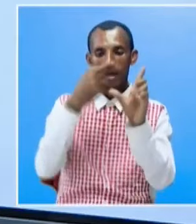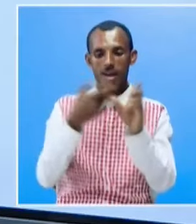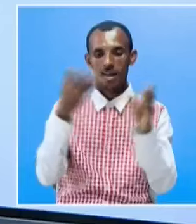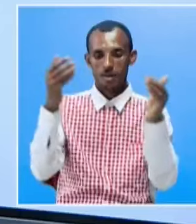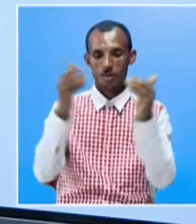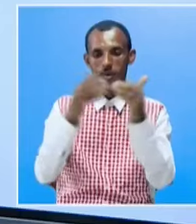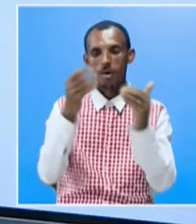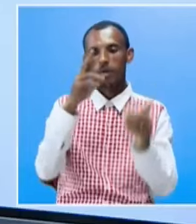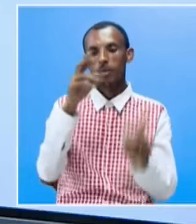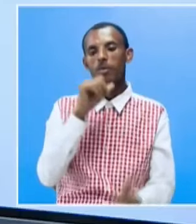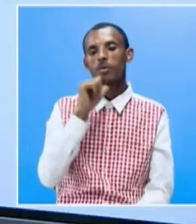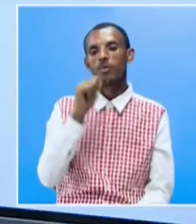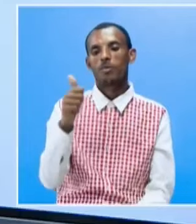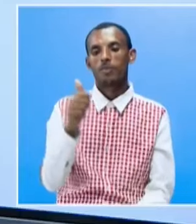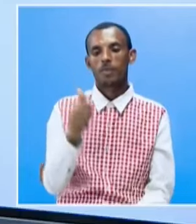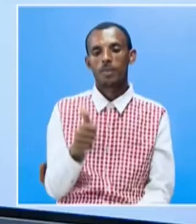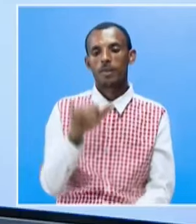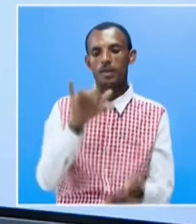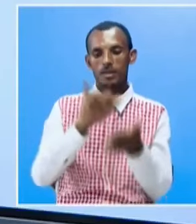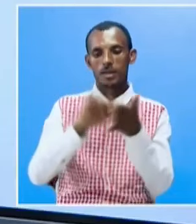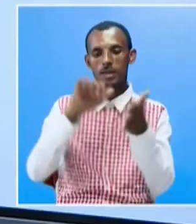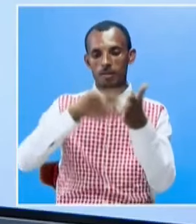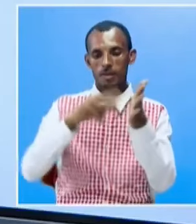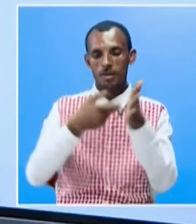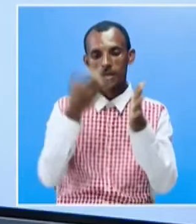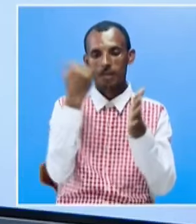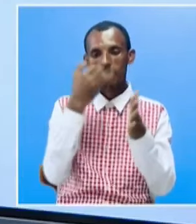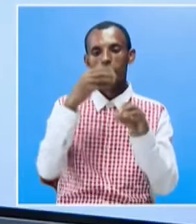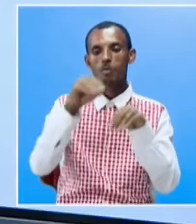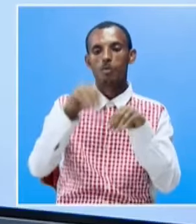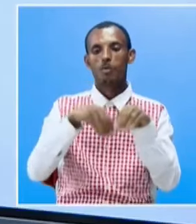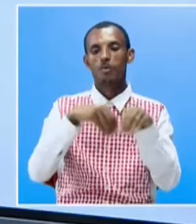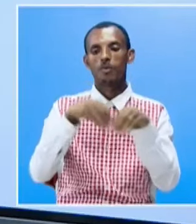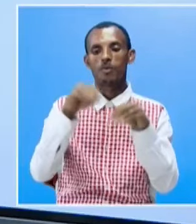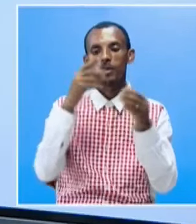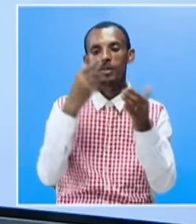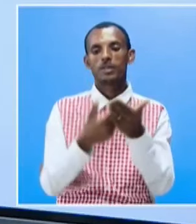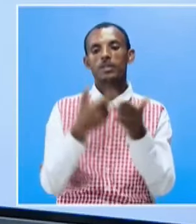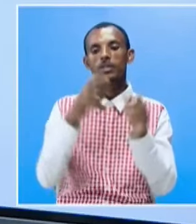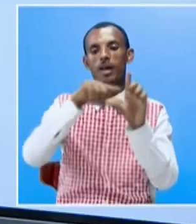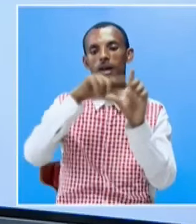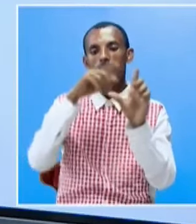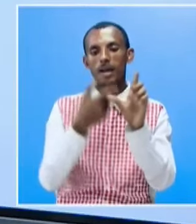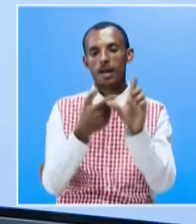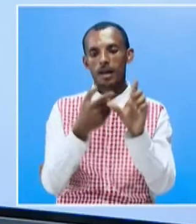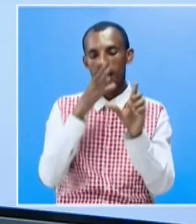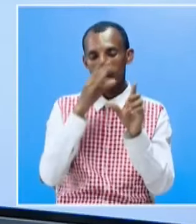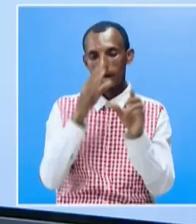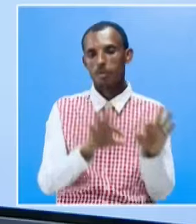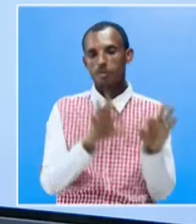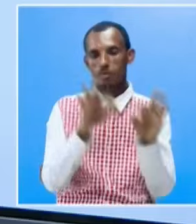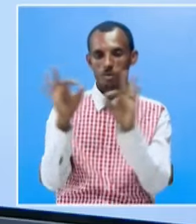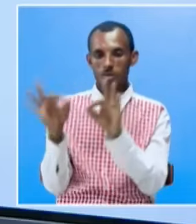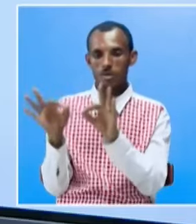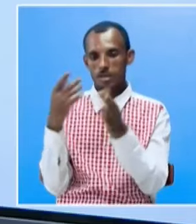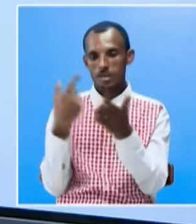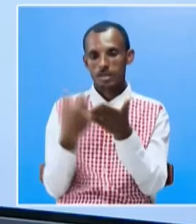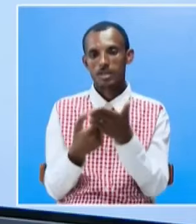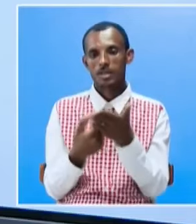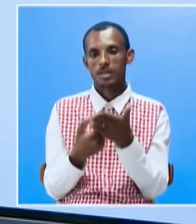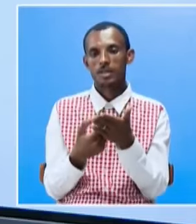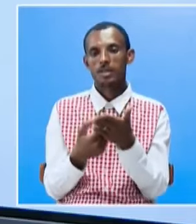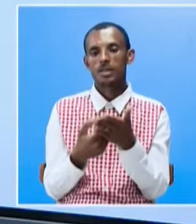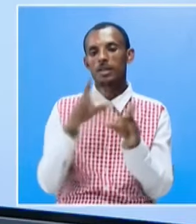congruent? That means if you move this angle and put on this one, does